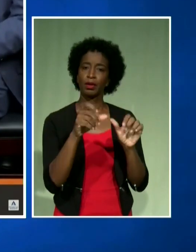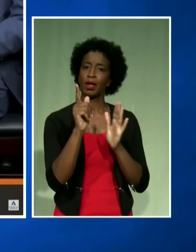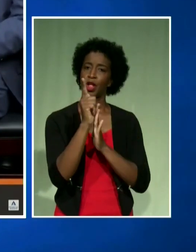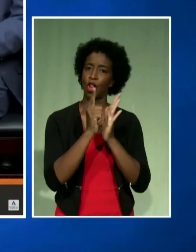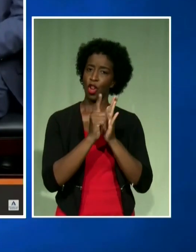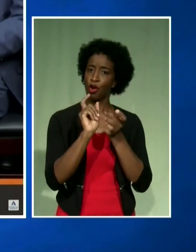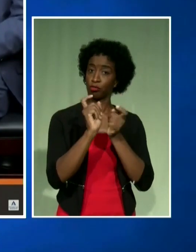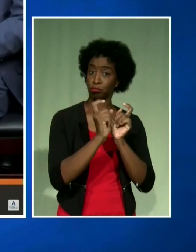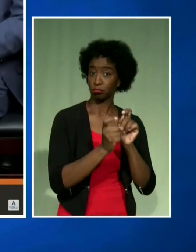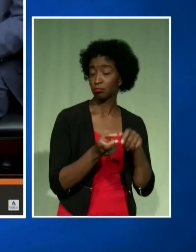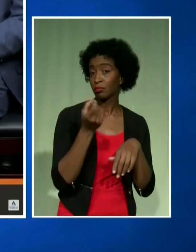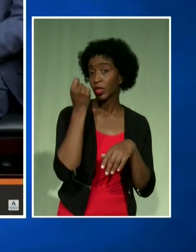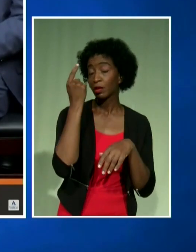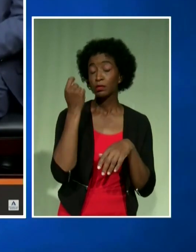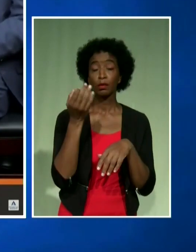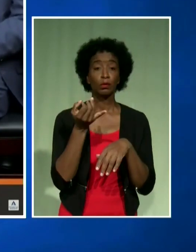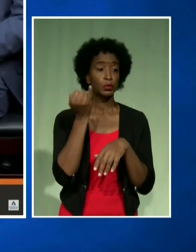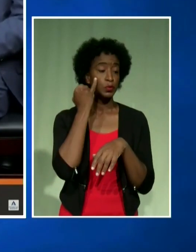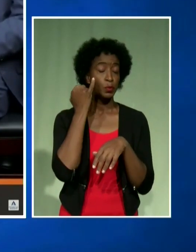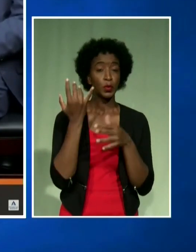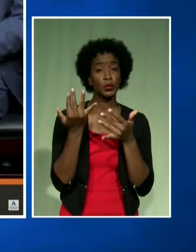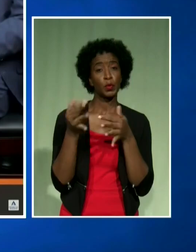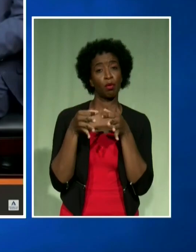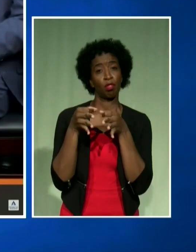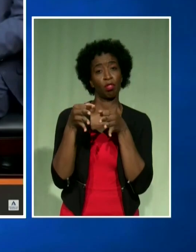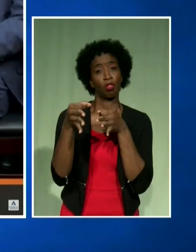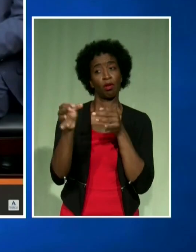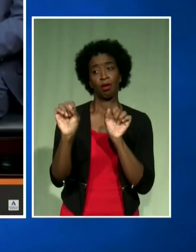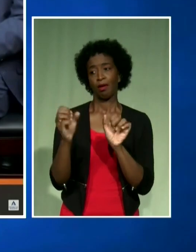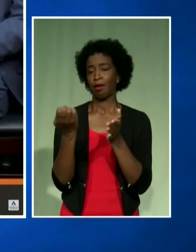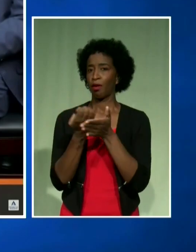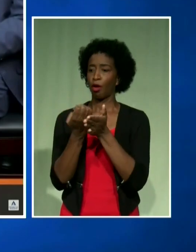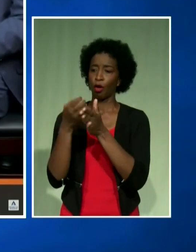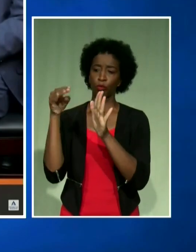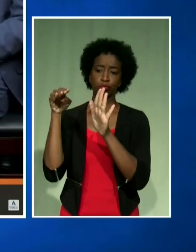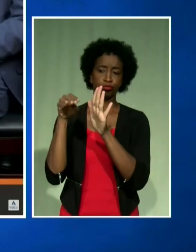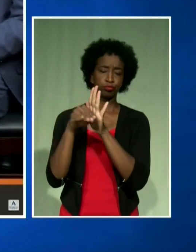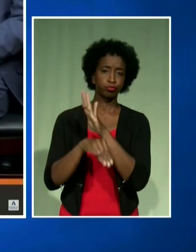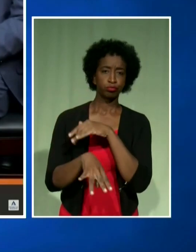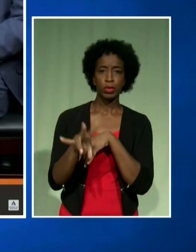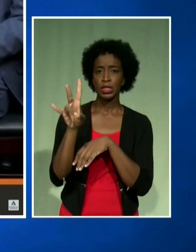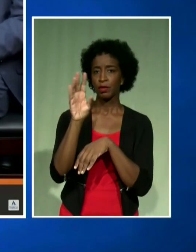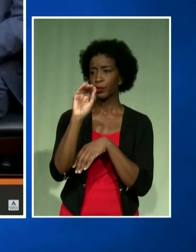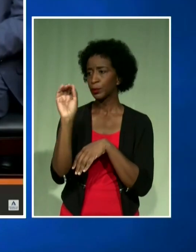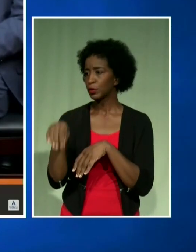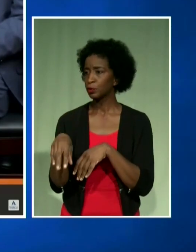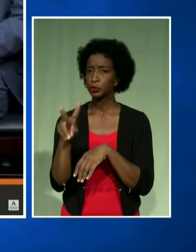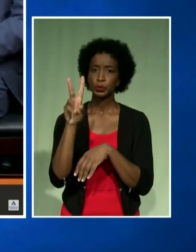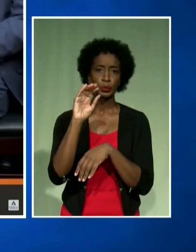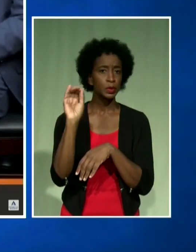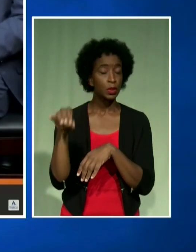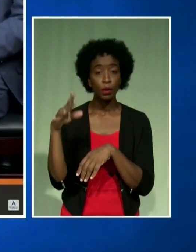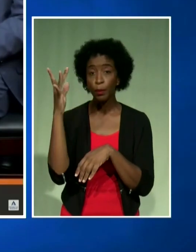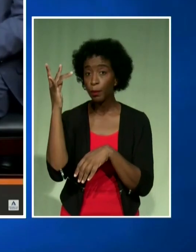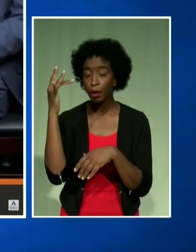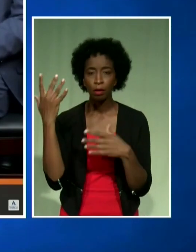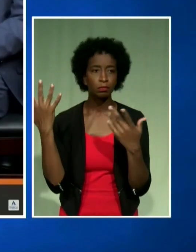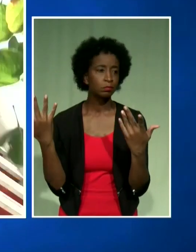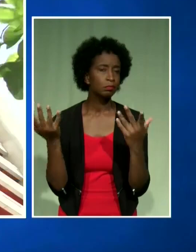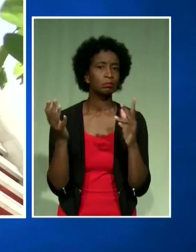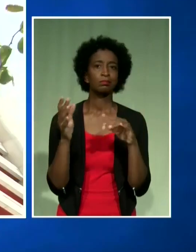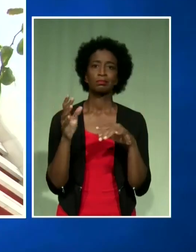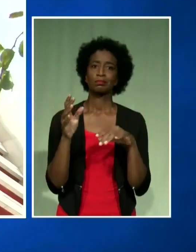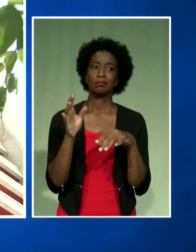lose 5% of its economic activity, 7%, 2%, all as a result of its failure to be able to attract